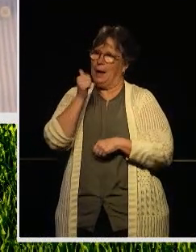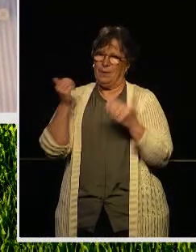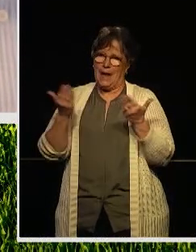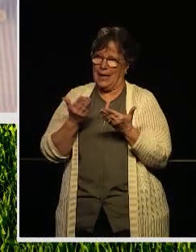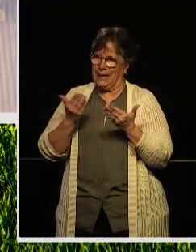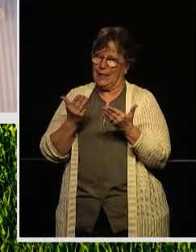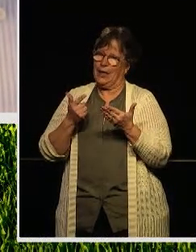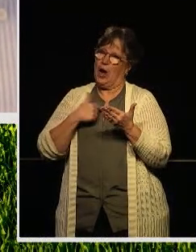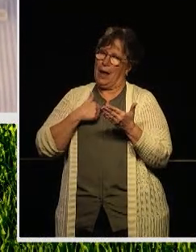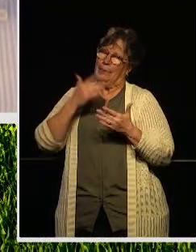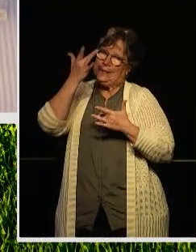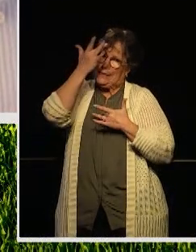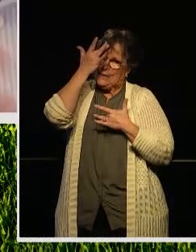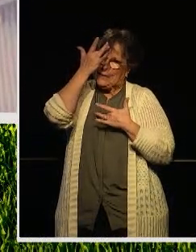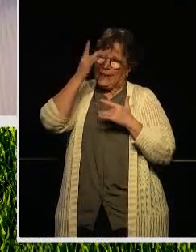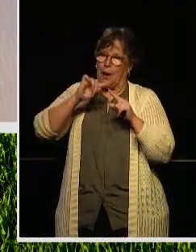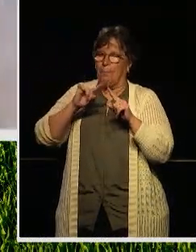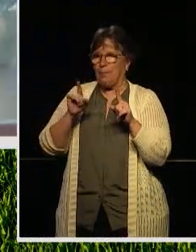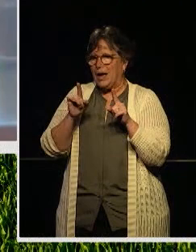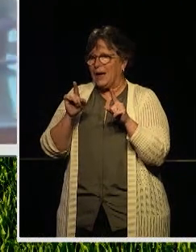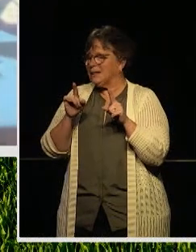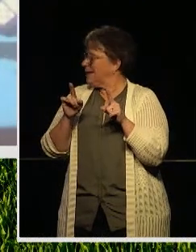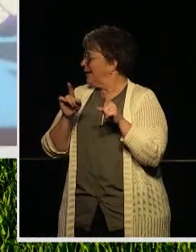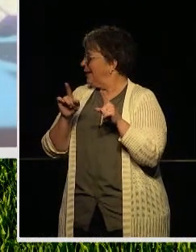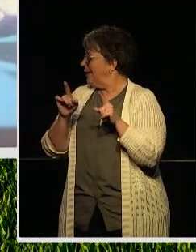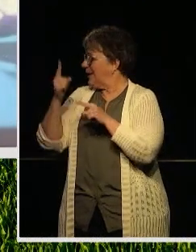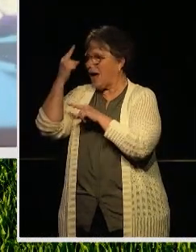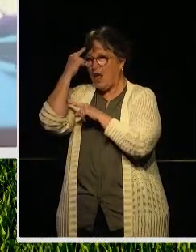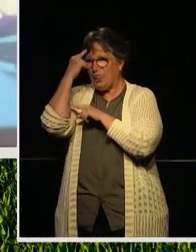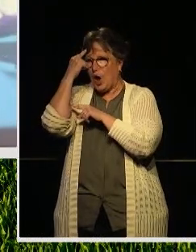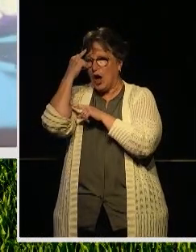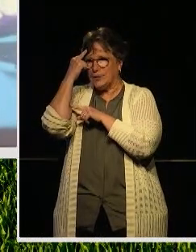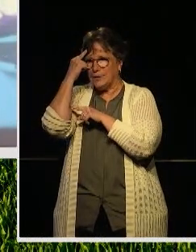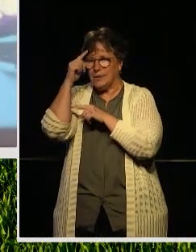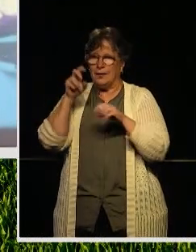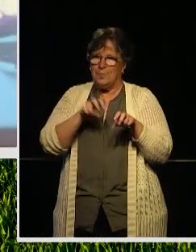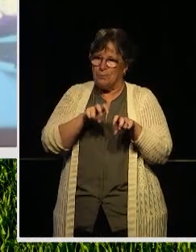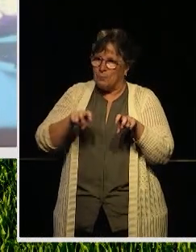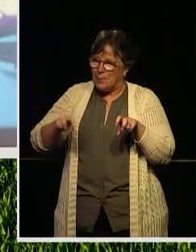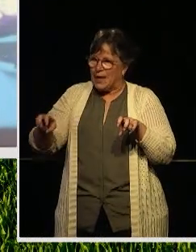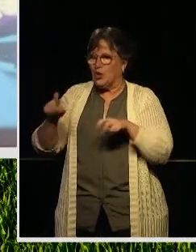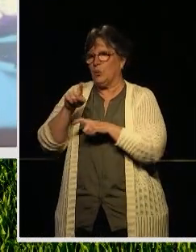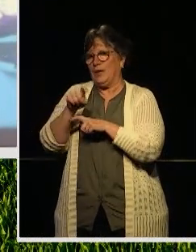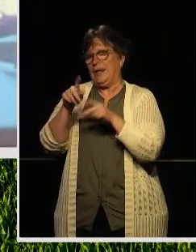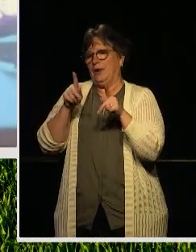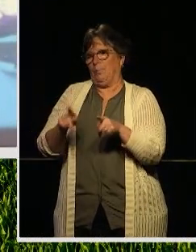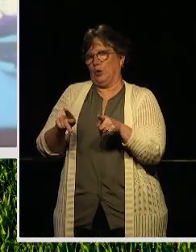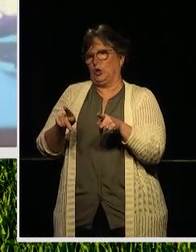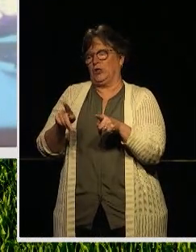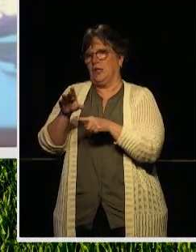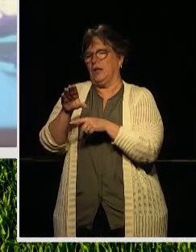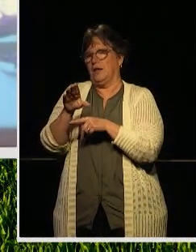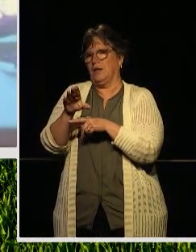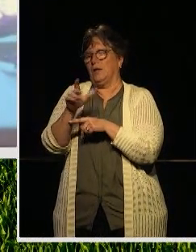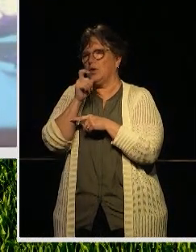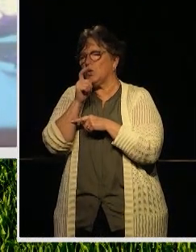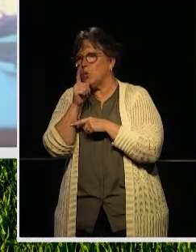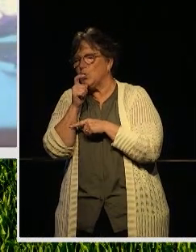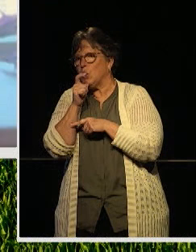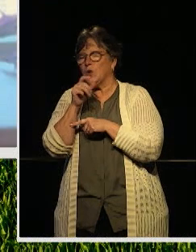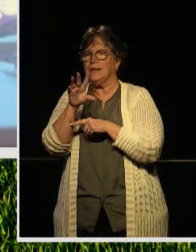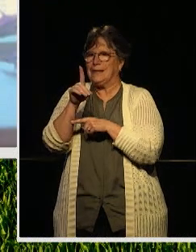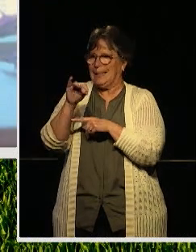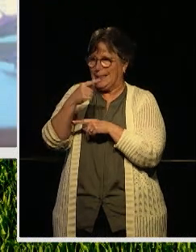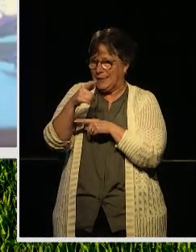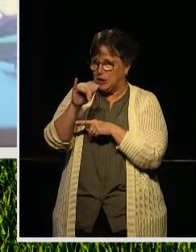bit under the weather, but I thought since it's a digital ag panel, you needed to have someone who is digitally kind of streaming in over here. I'm a